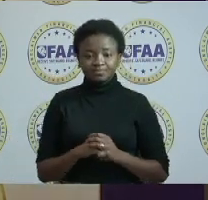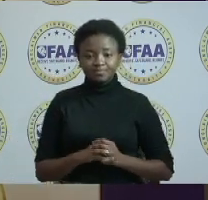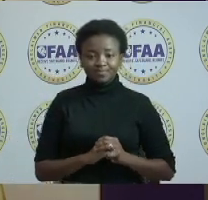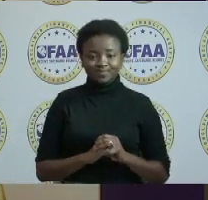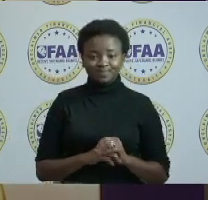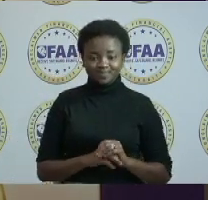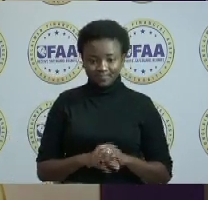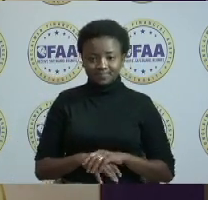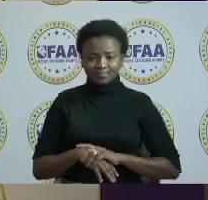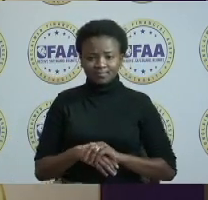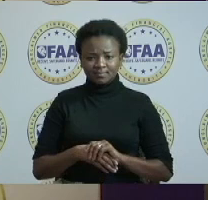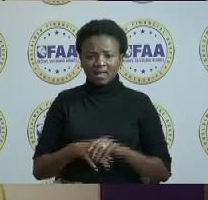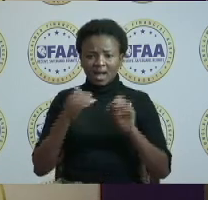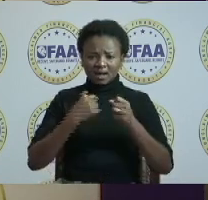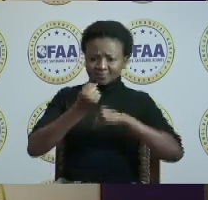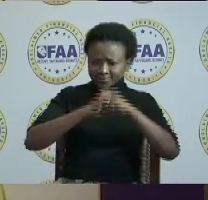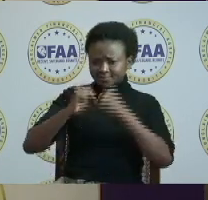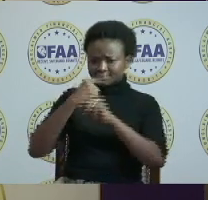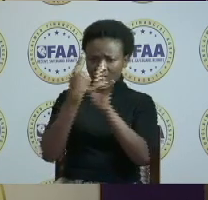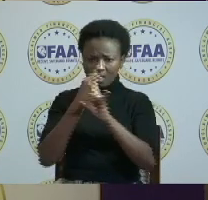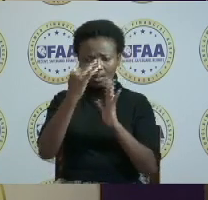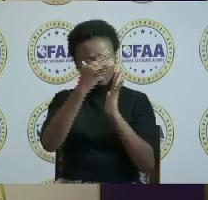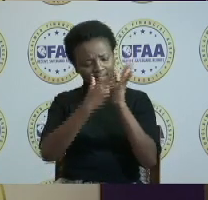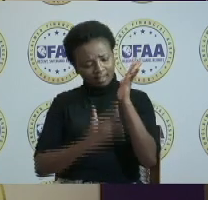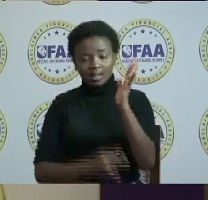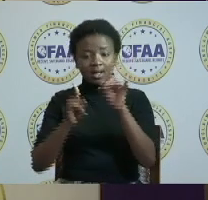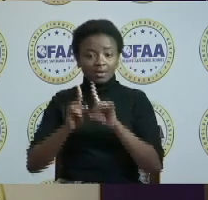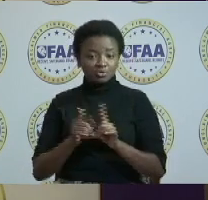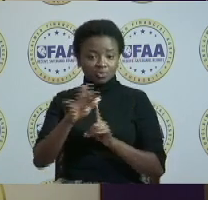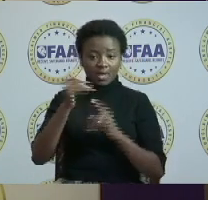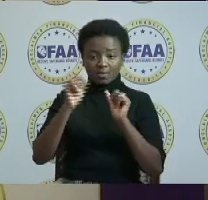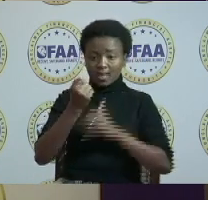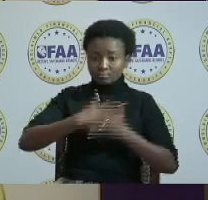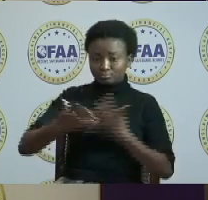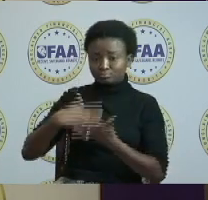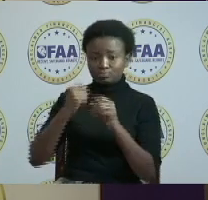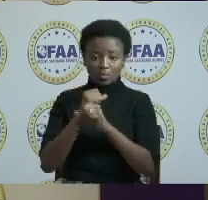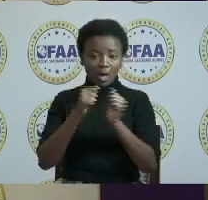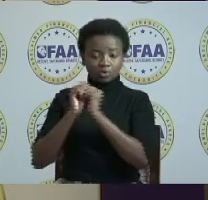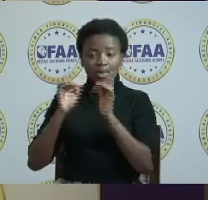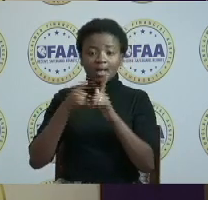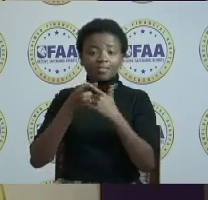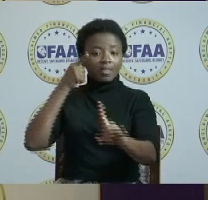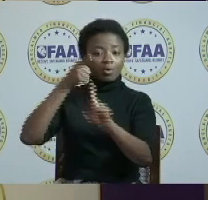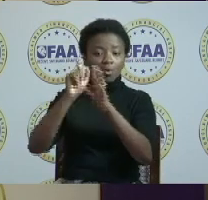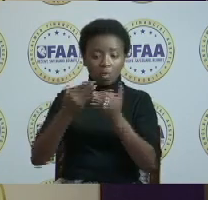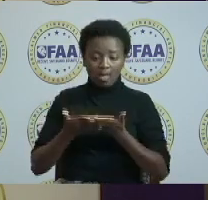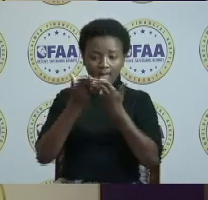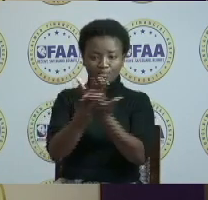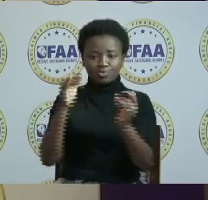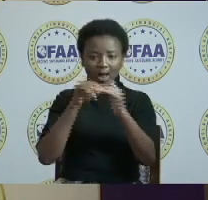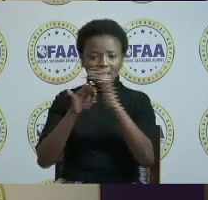this platform. There are quite a number of activities and various interactive platforms that will enable you get the best of